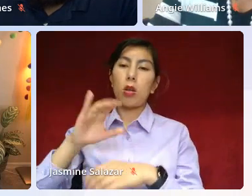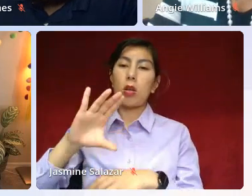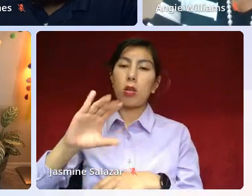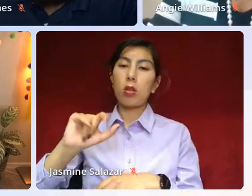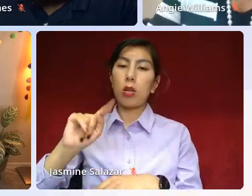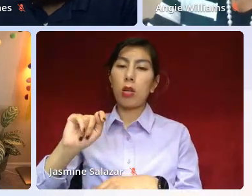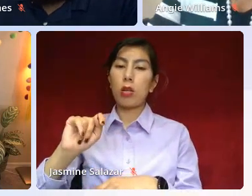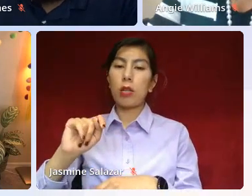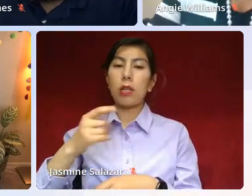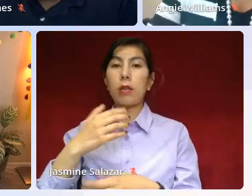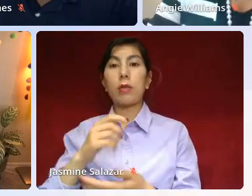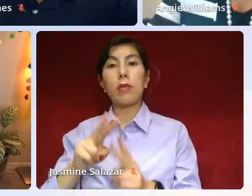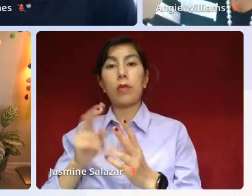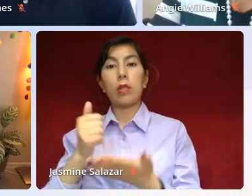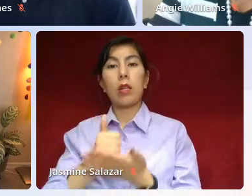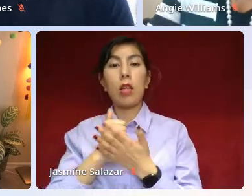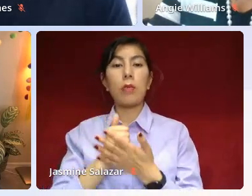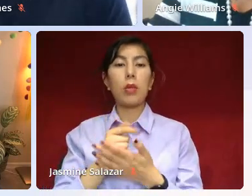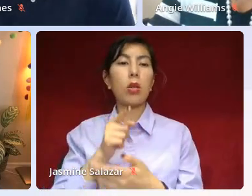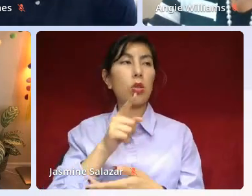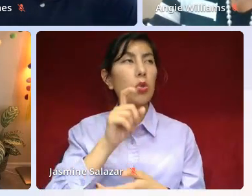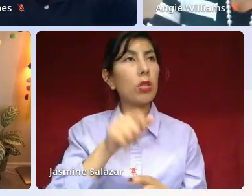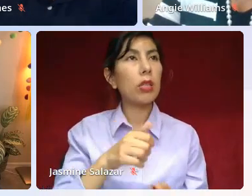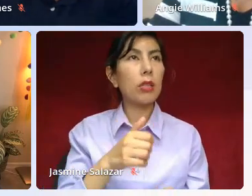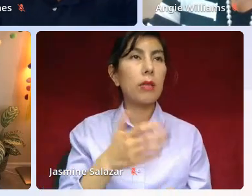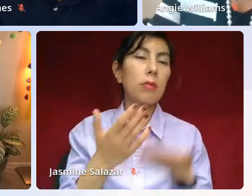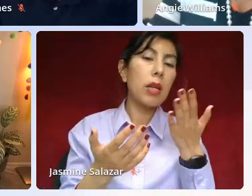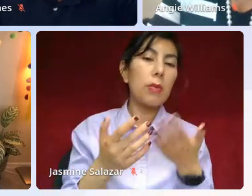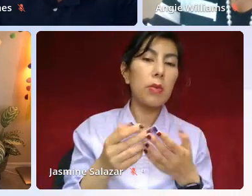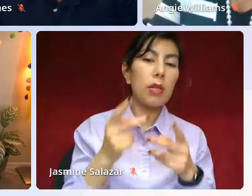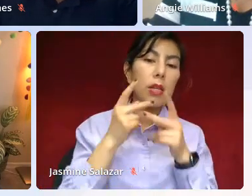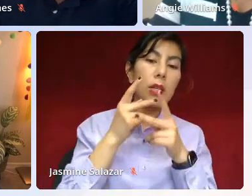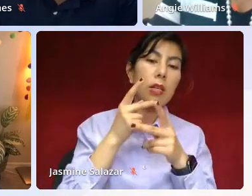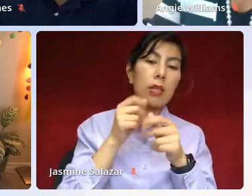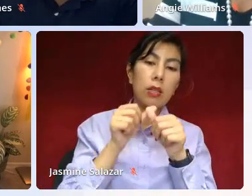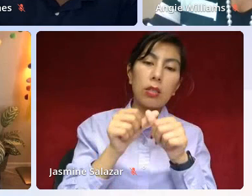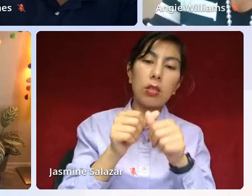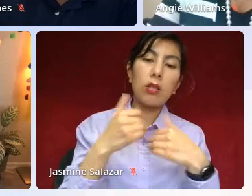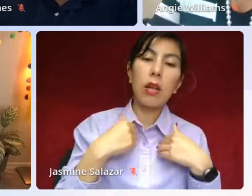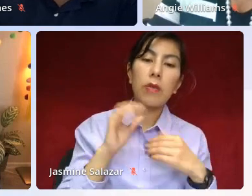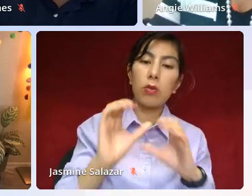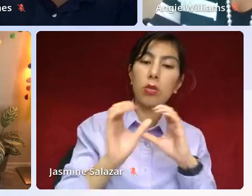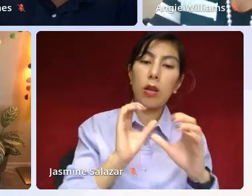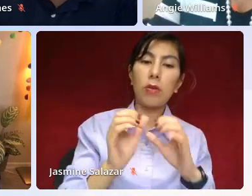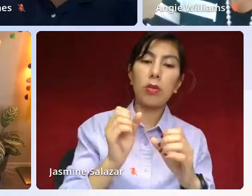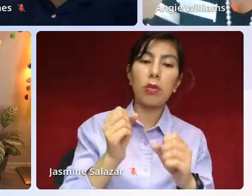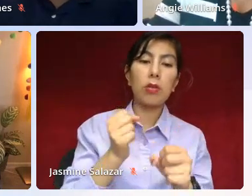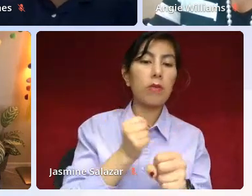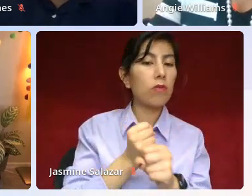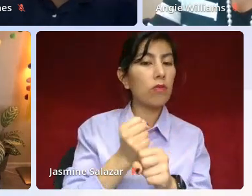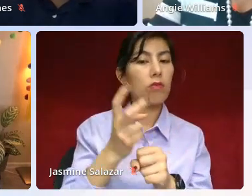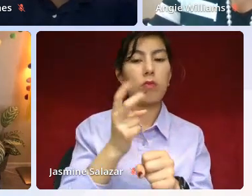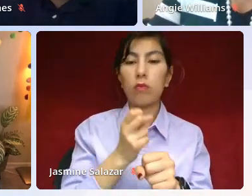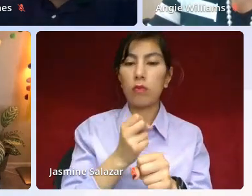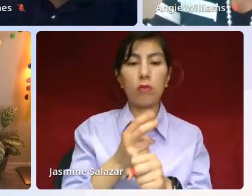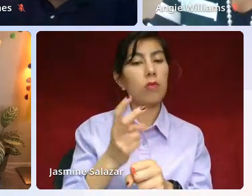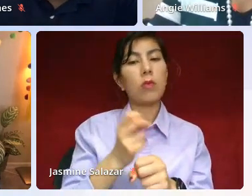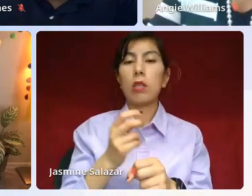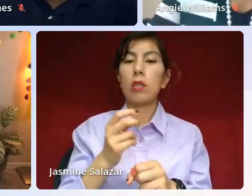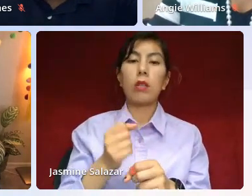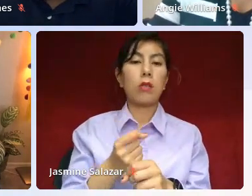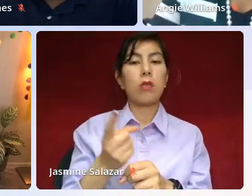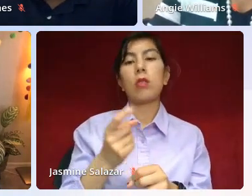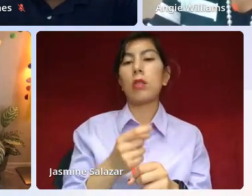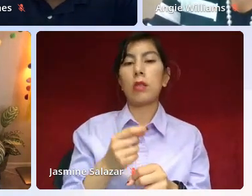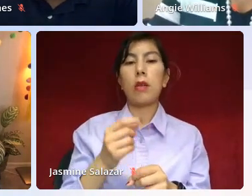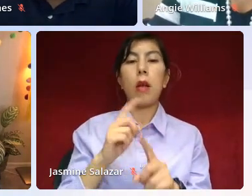thing about sort of you have to maybe keep having those conversations every few years, probably more often, but at least